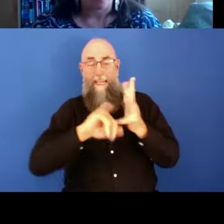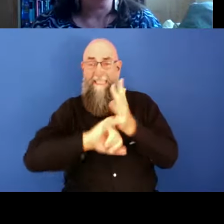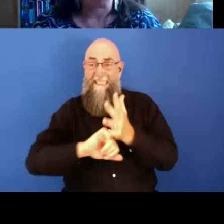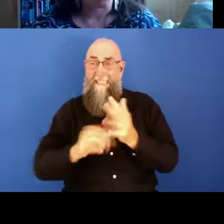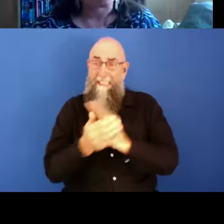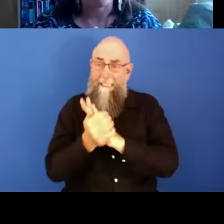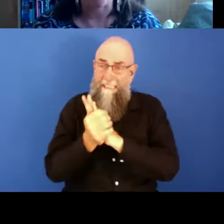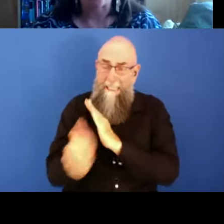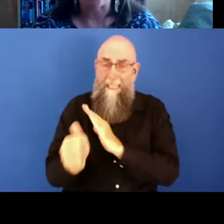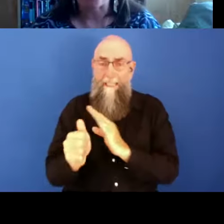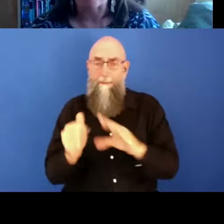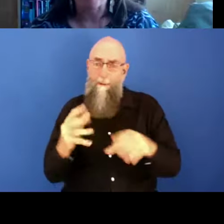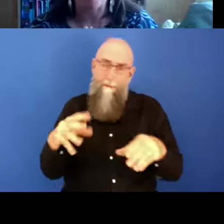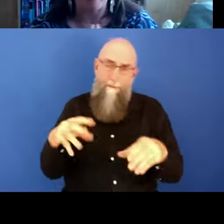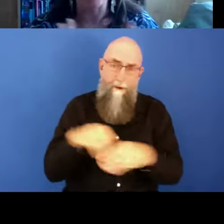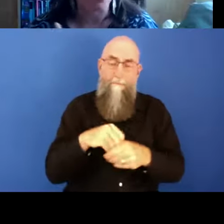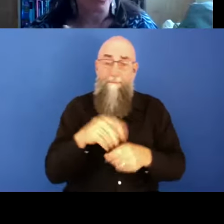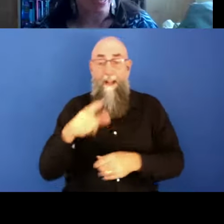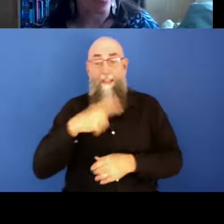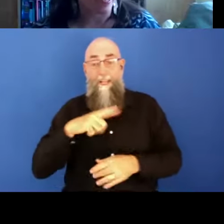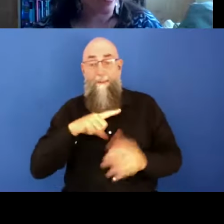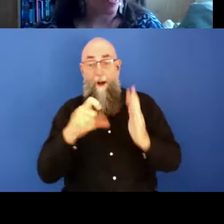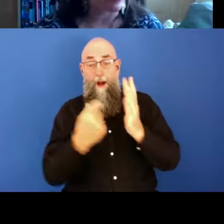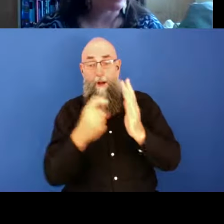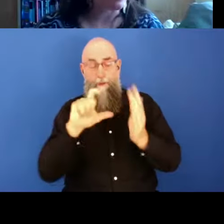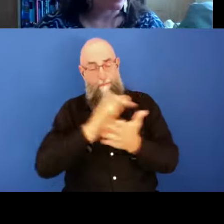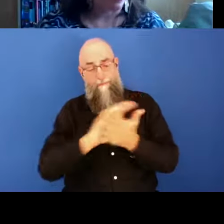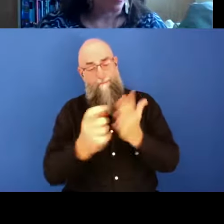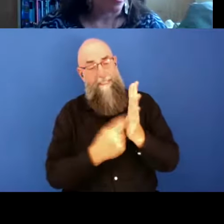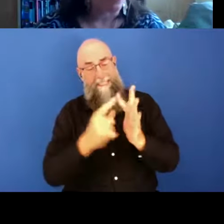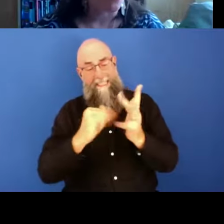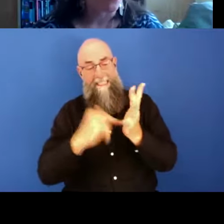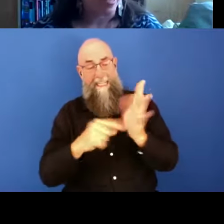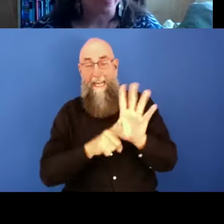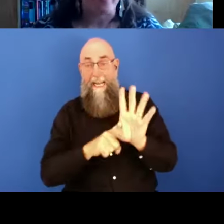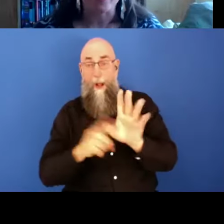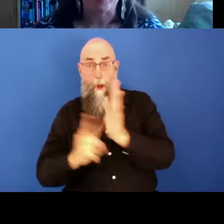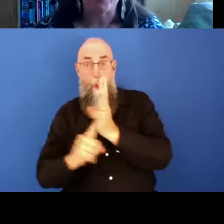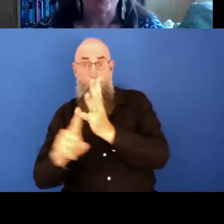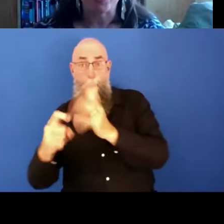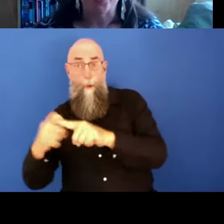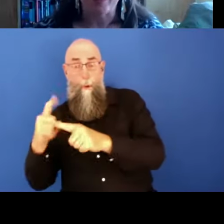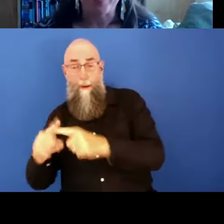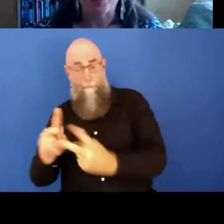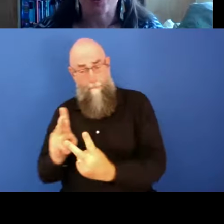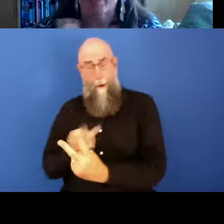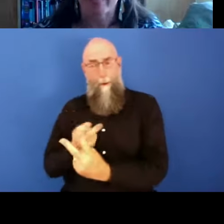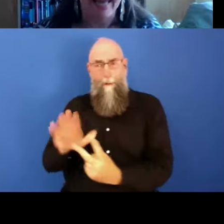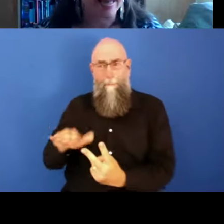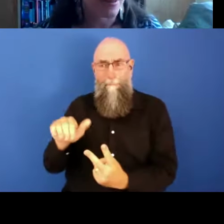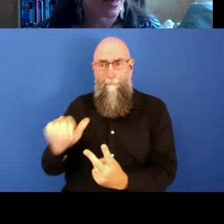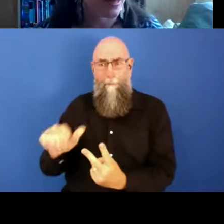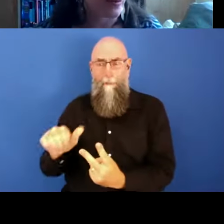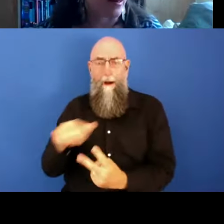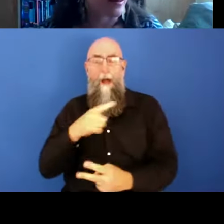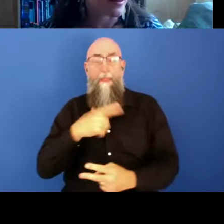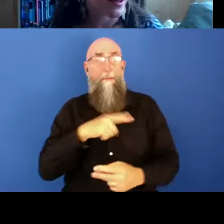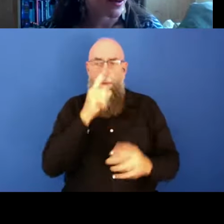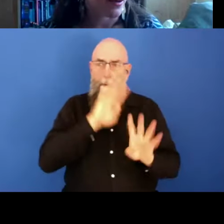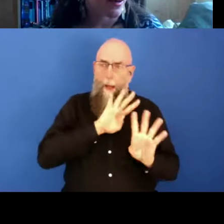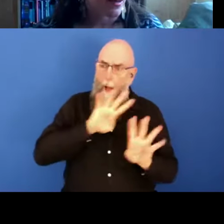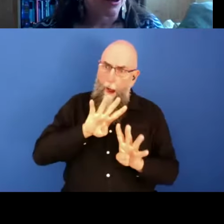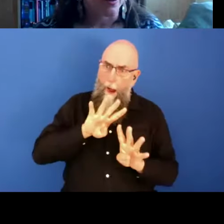um christy and luke were so expert at and and um and that's what sort of drew people to want to engage a bit as